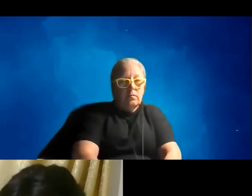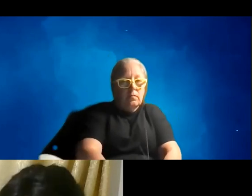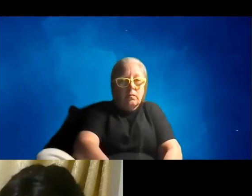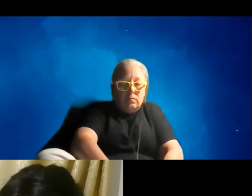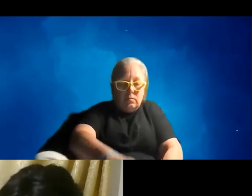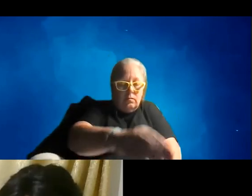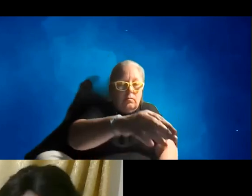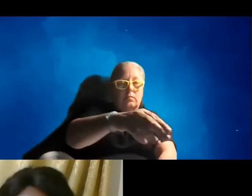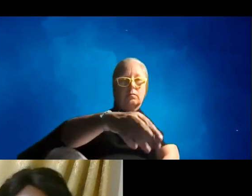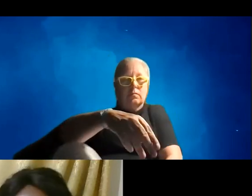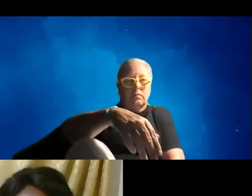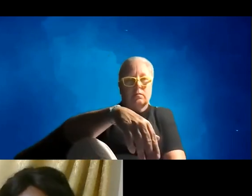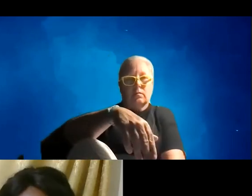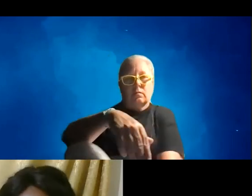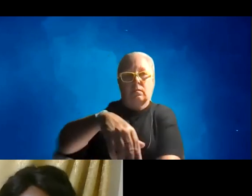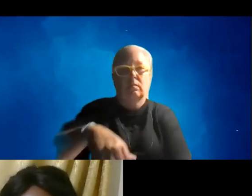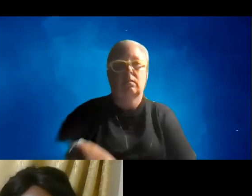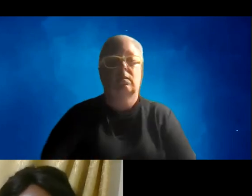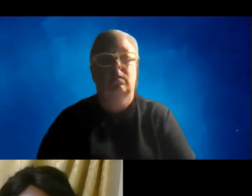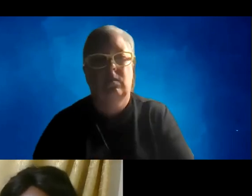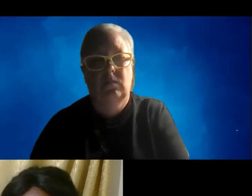one. Sarah.